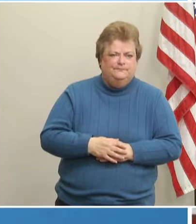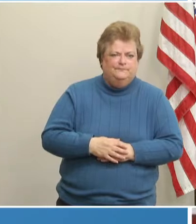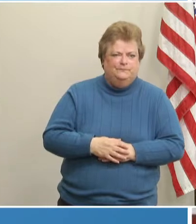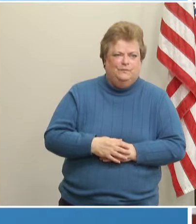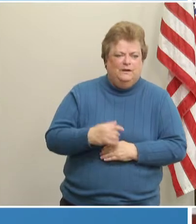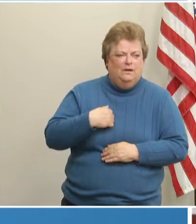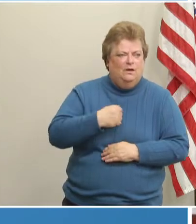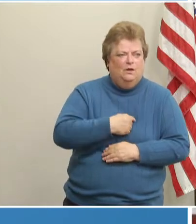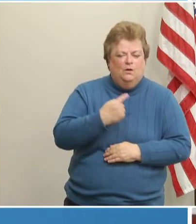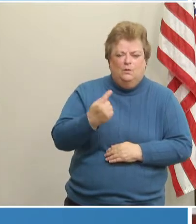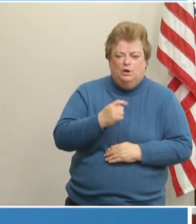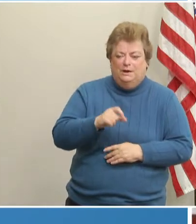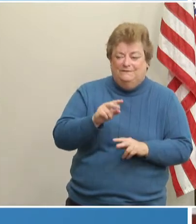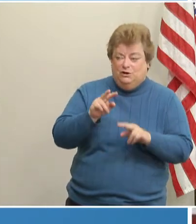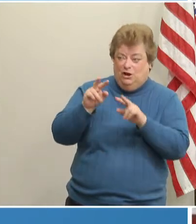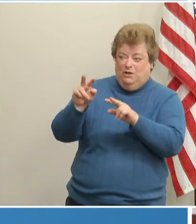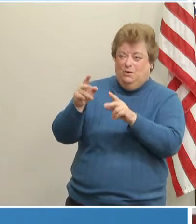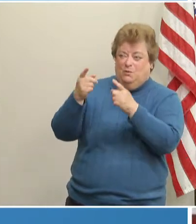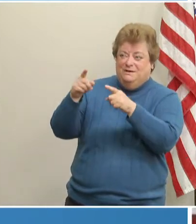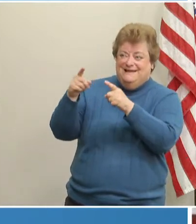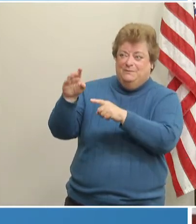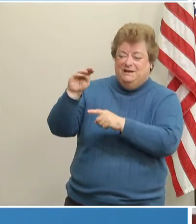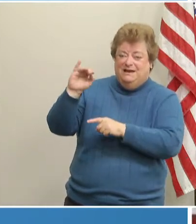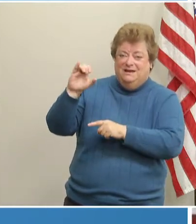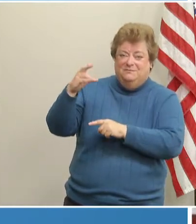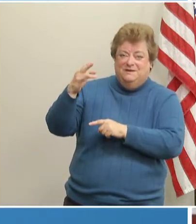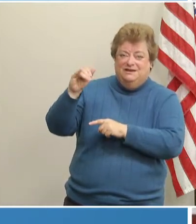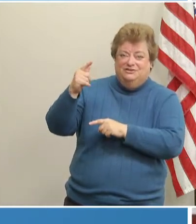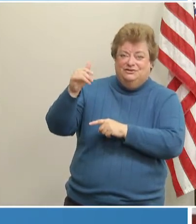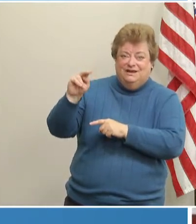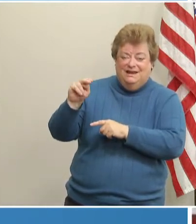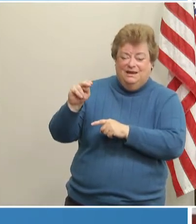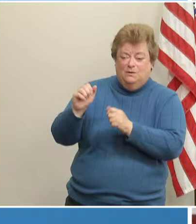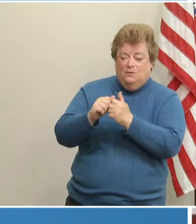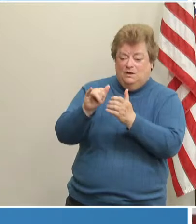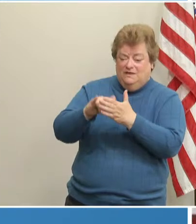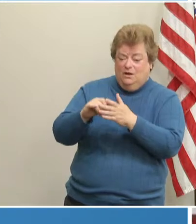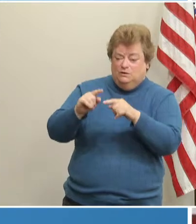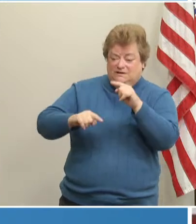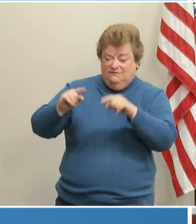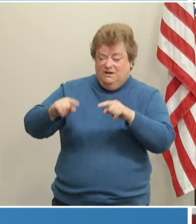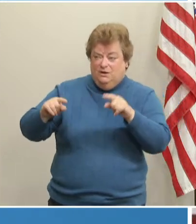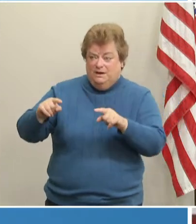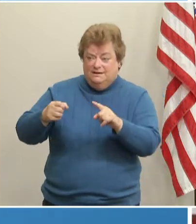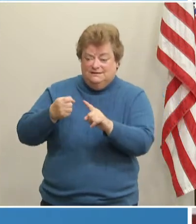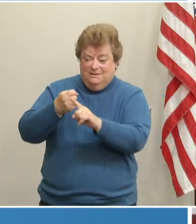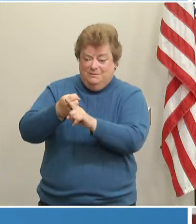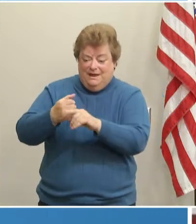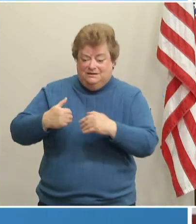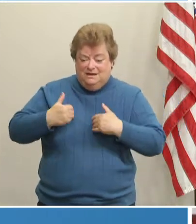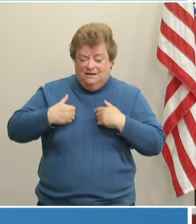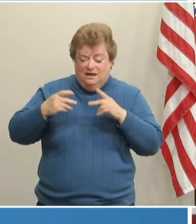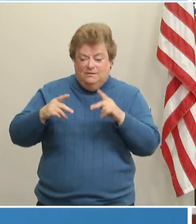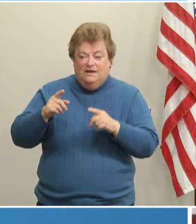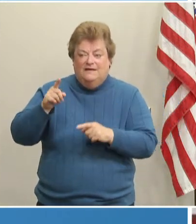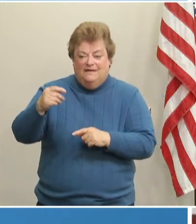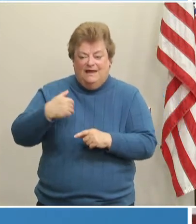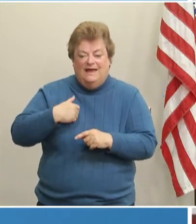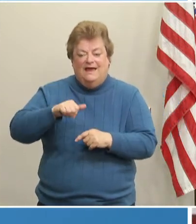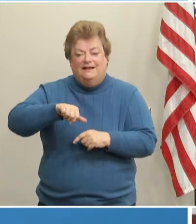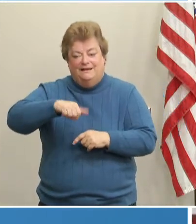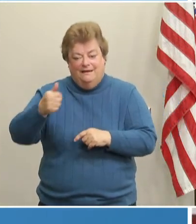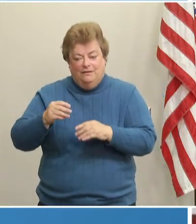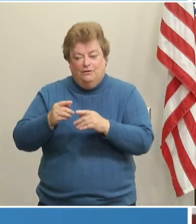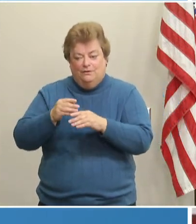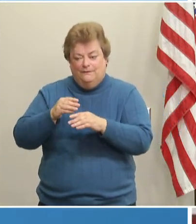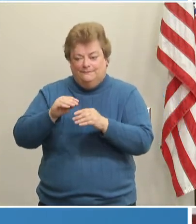We only have to look to Michigan to see what can happen with these variants. And in the younger population, they had another surge